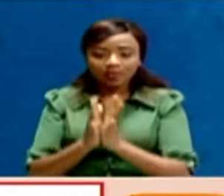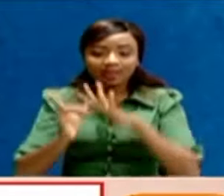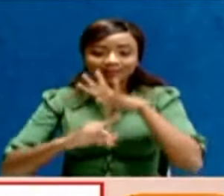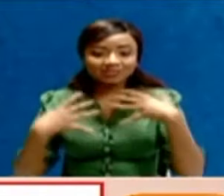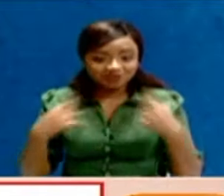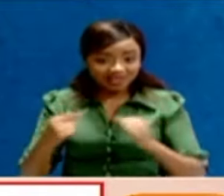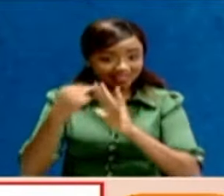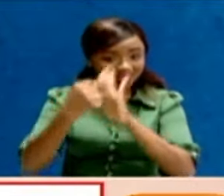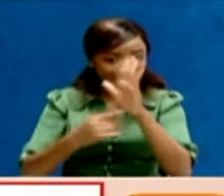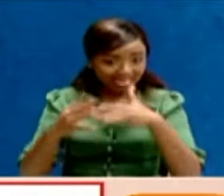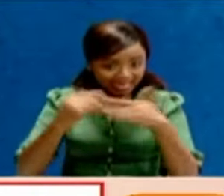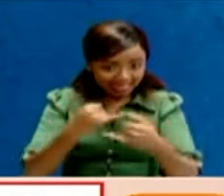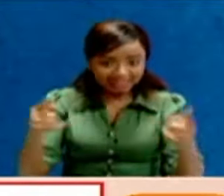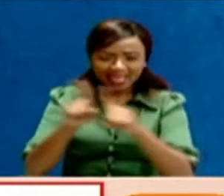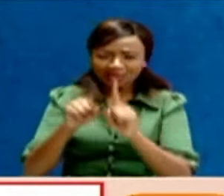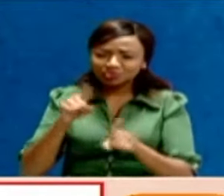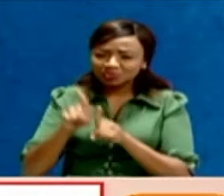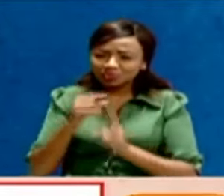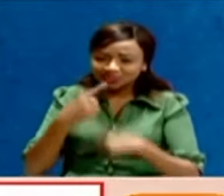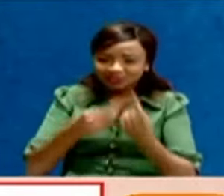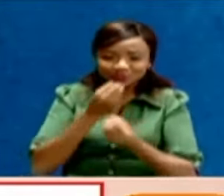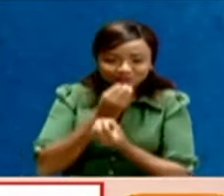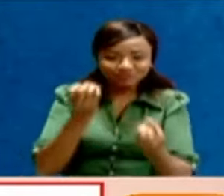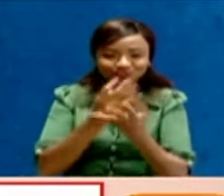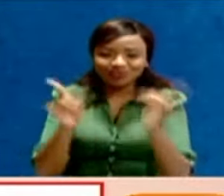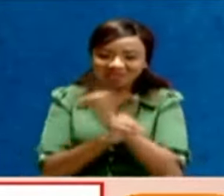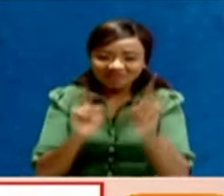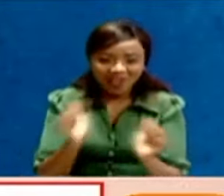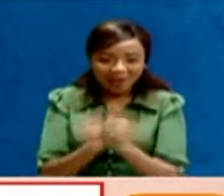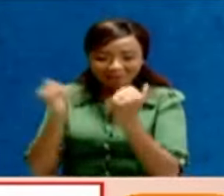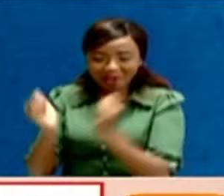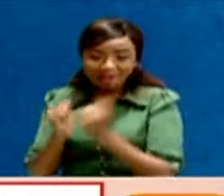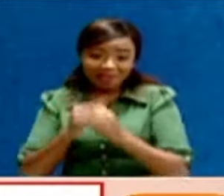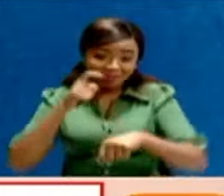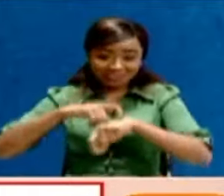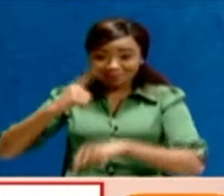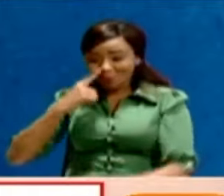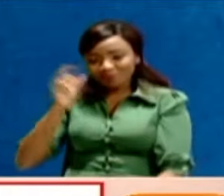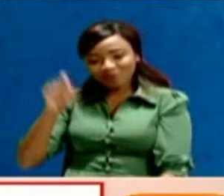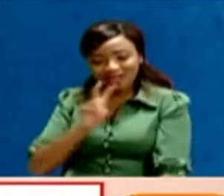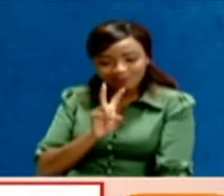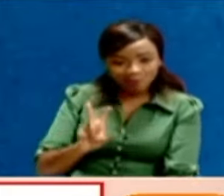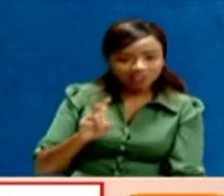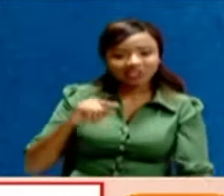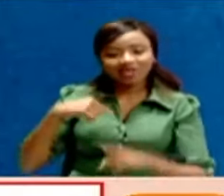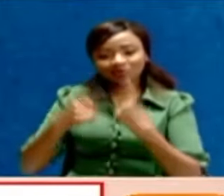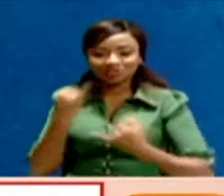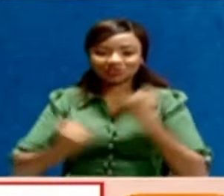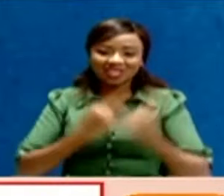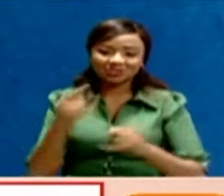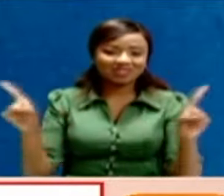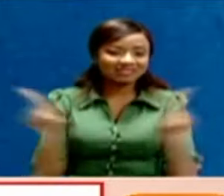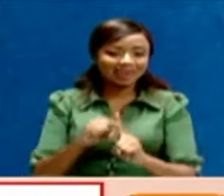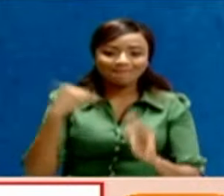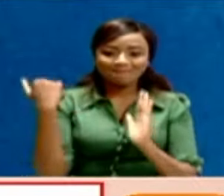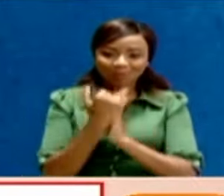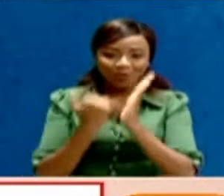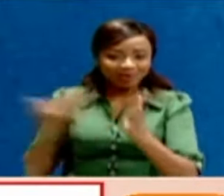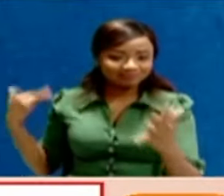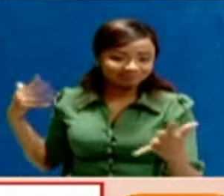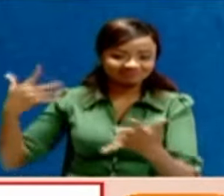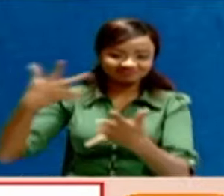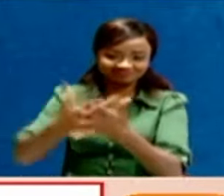course, keep you updated on everything that's happening wherever we are, even at home. You can still expect to enjoy the programming that you